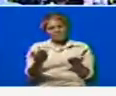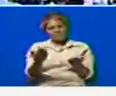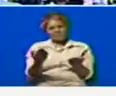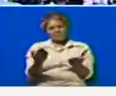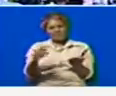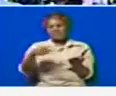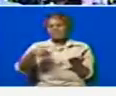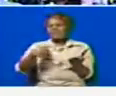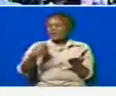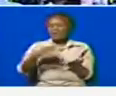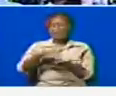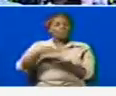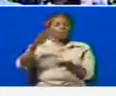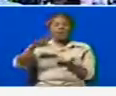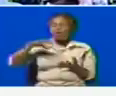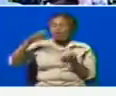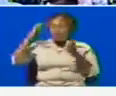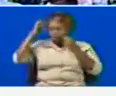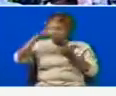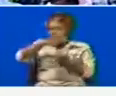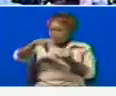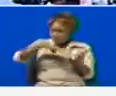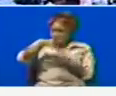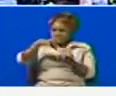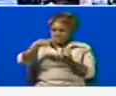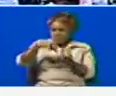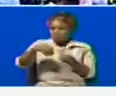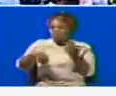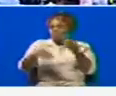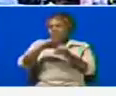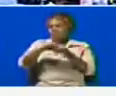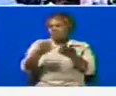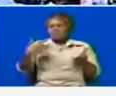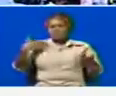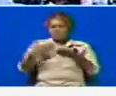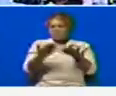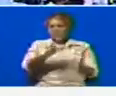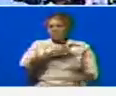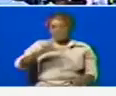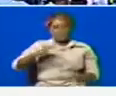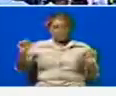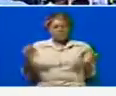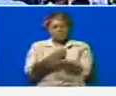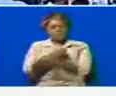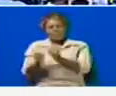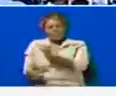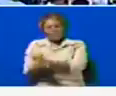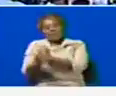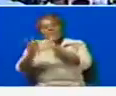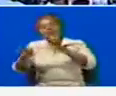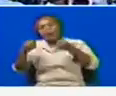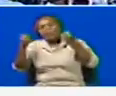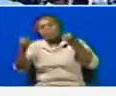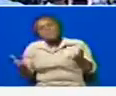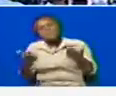us even with more questions. There was the issue of the voter turnout. Up to now, the commission cannot explain exactly how many